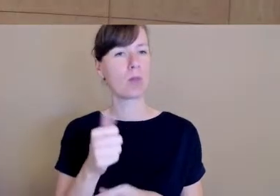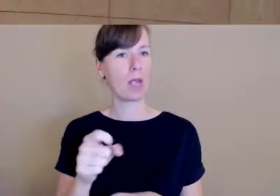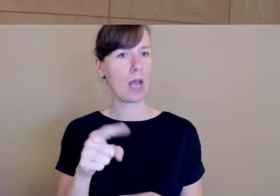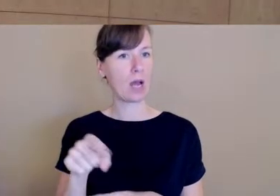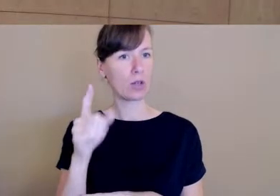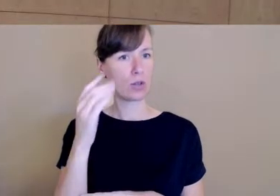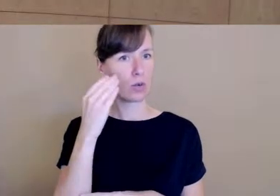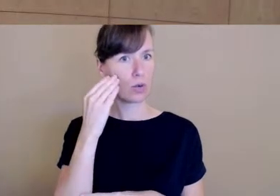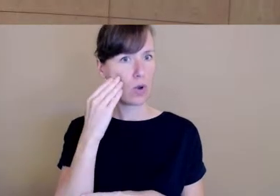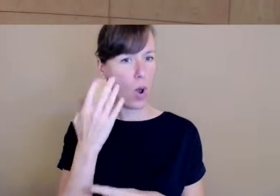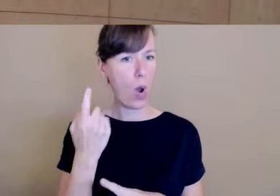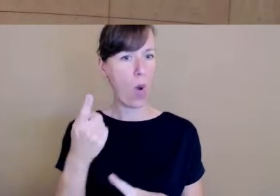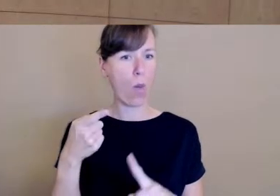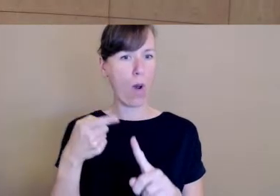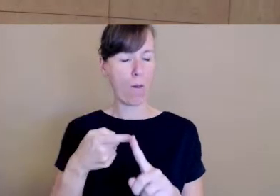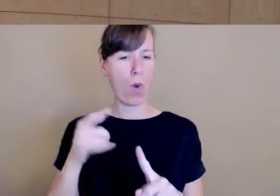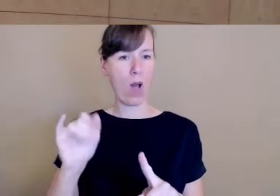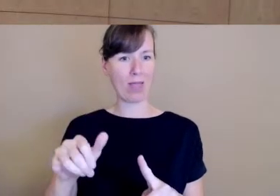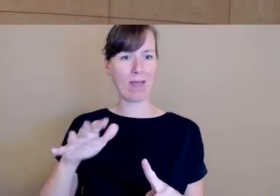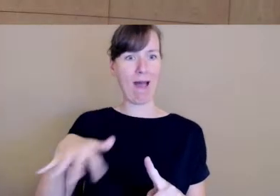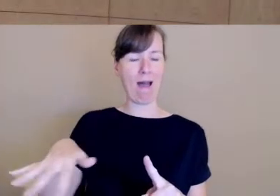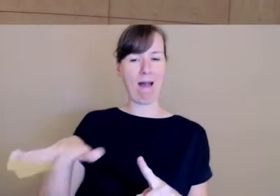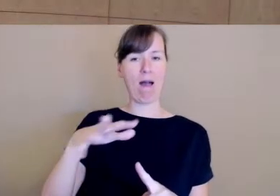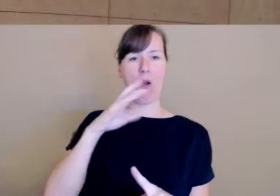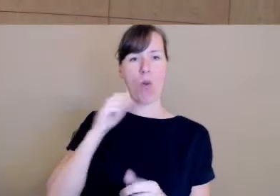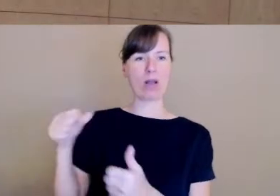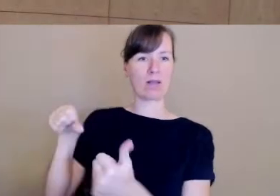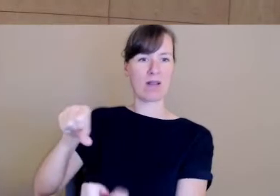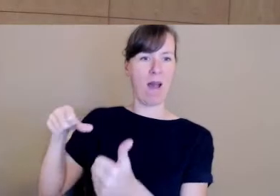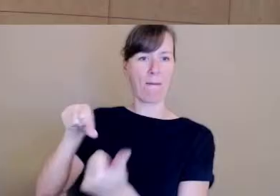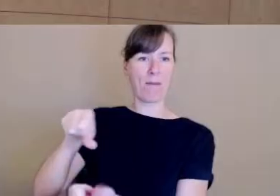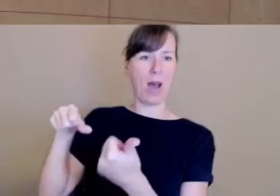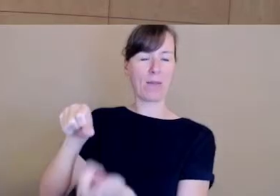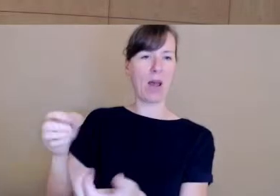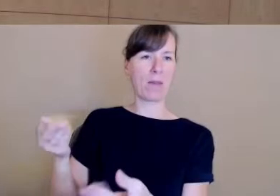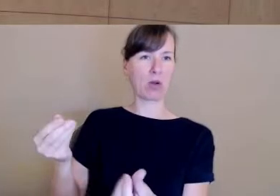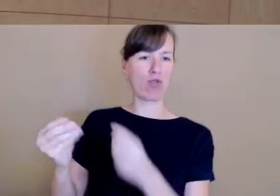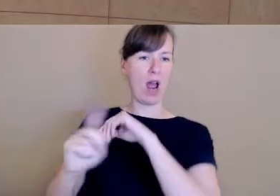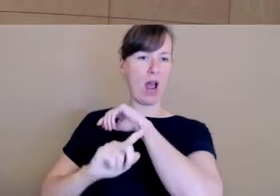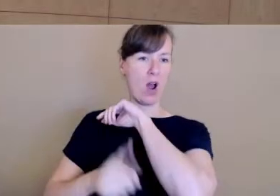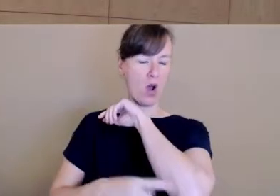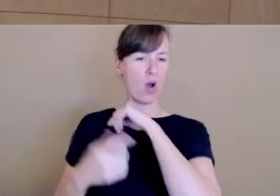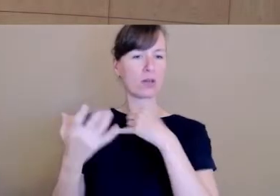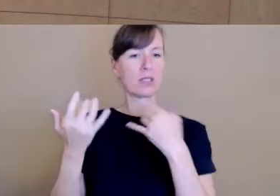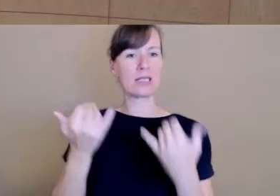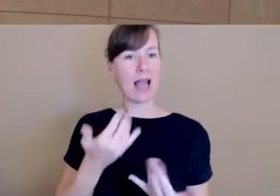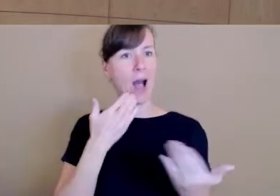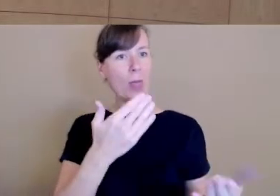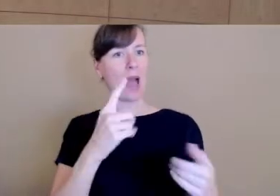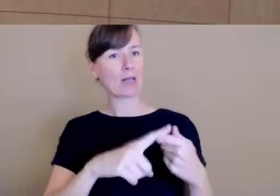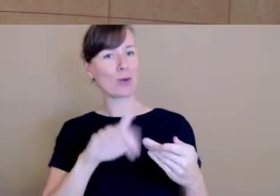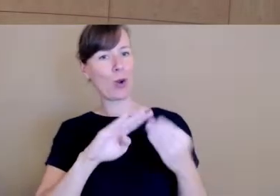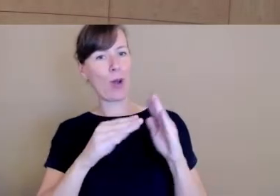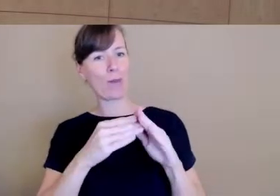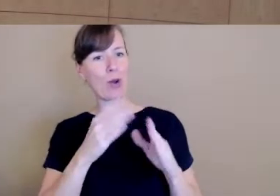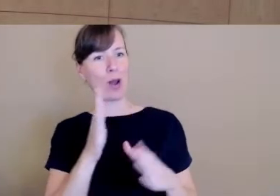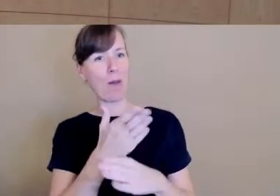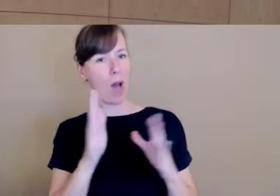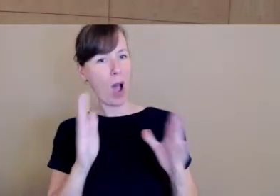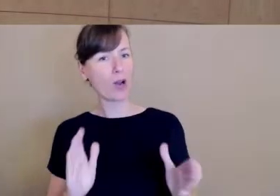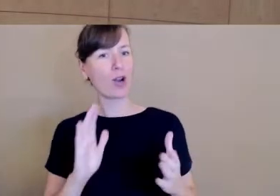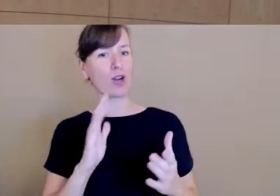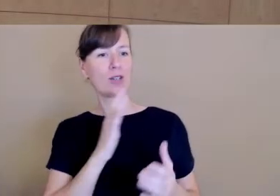a dumping ground that now, thanks to our community partners as well as volunteers, that it's now a